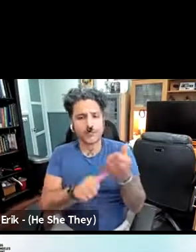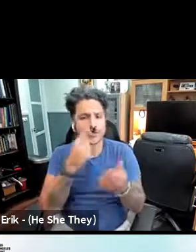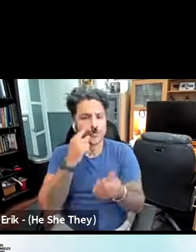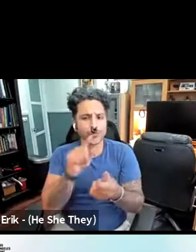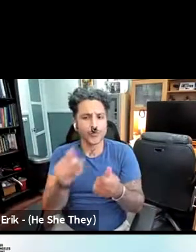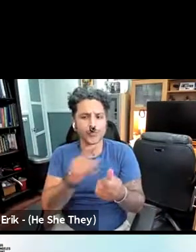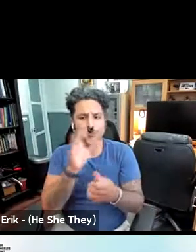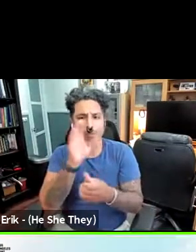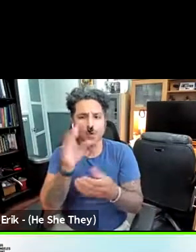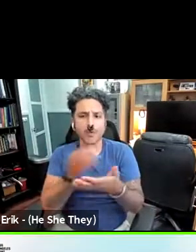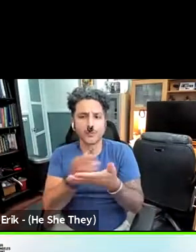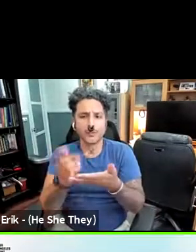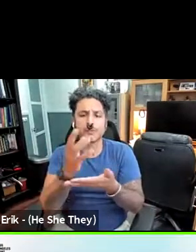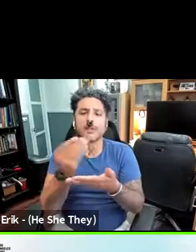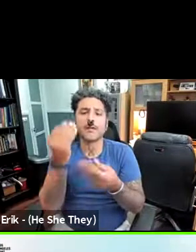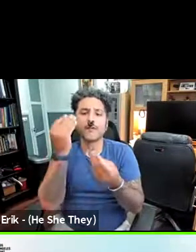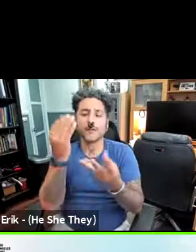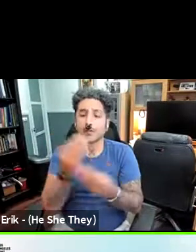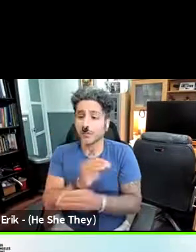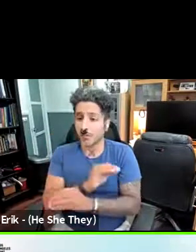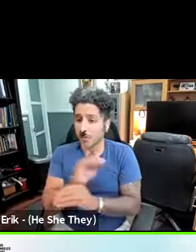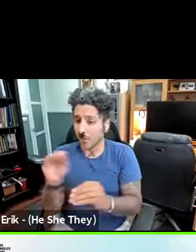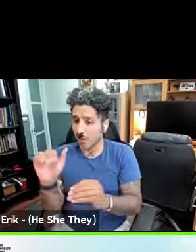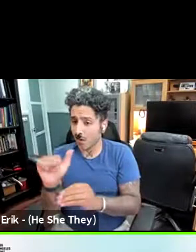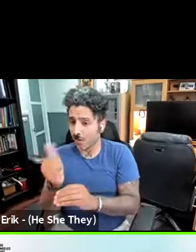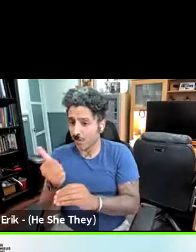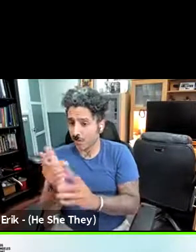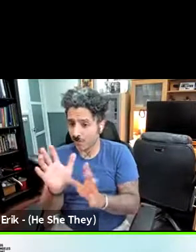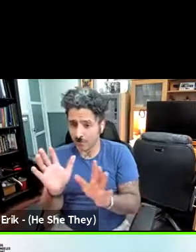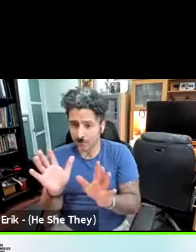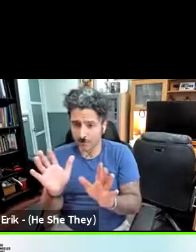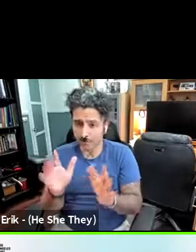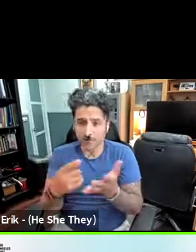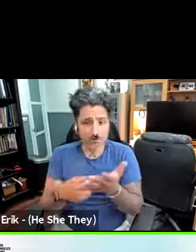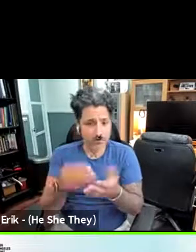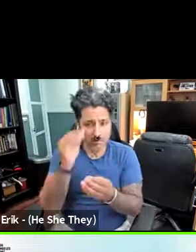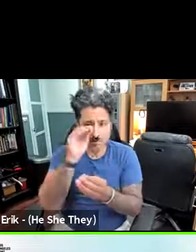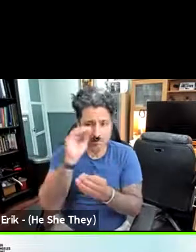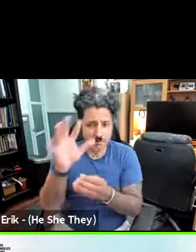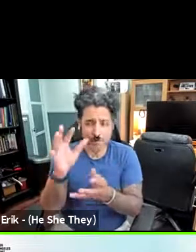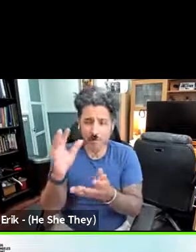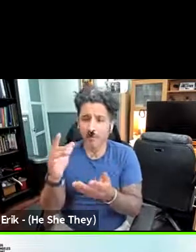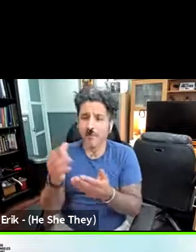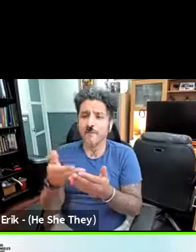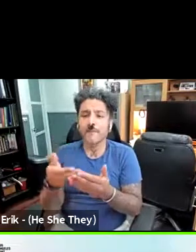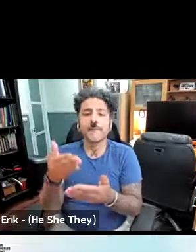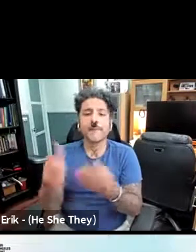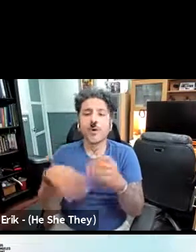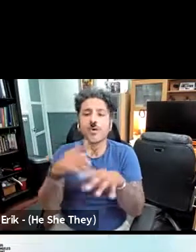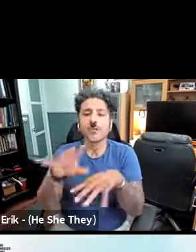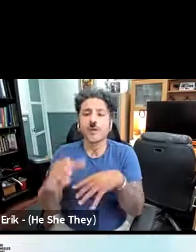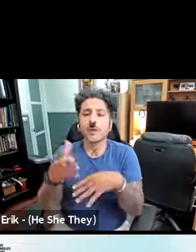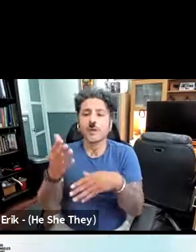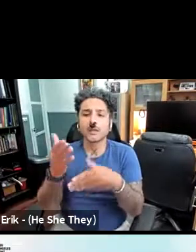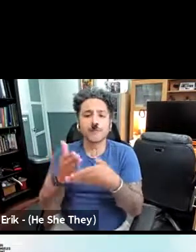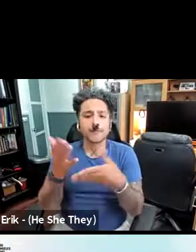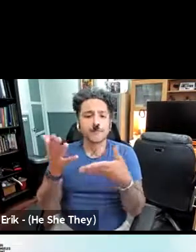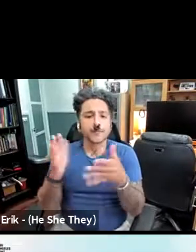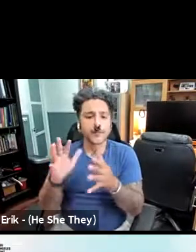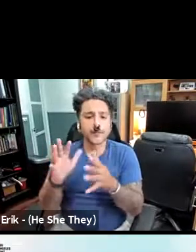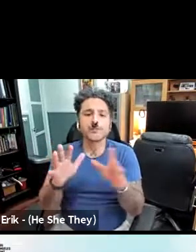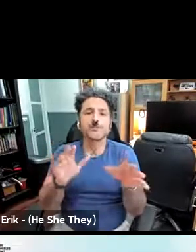All right. If no one else, August, do you have anything to kind of toss out there before we wrap this? Yeah, I think